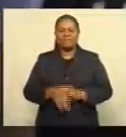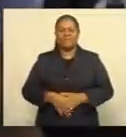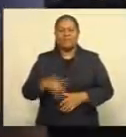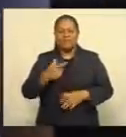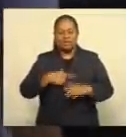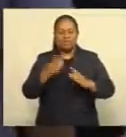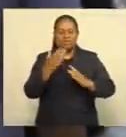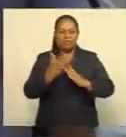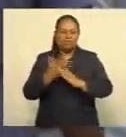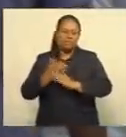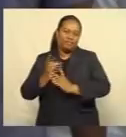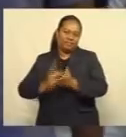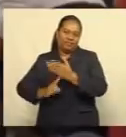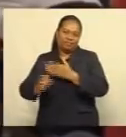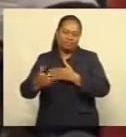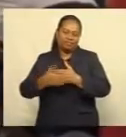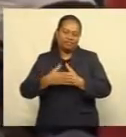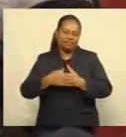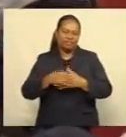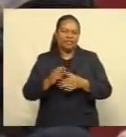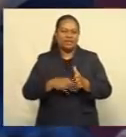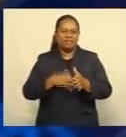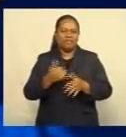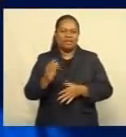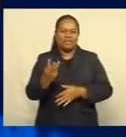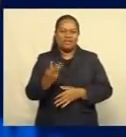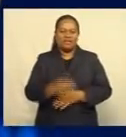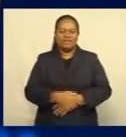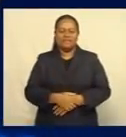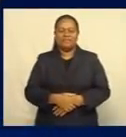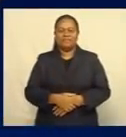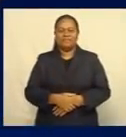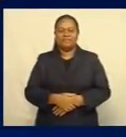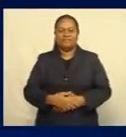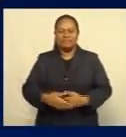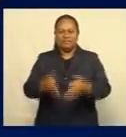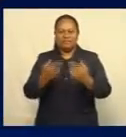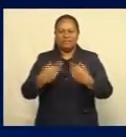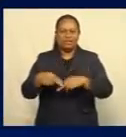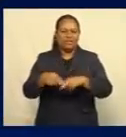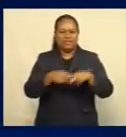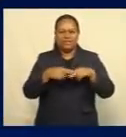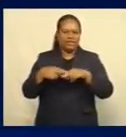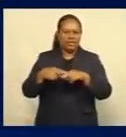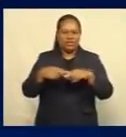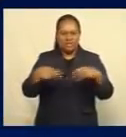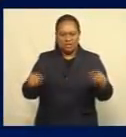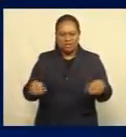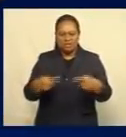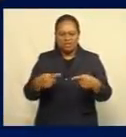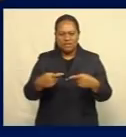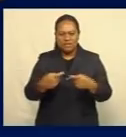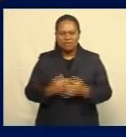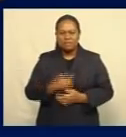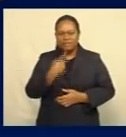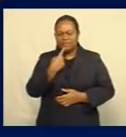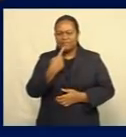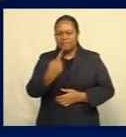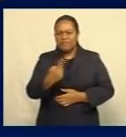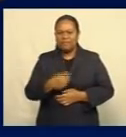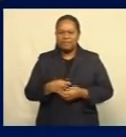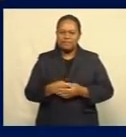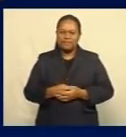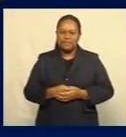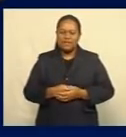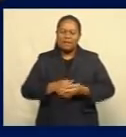payment closes on May 3rd. The Fijian Competition and Consumer Commission has started market